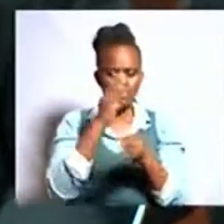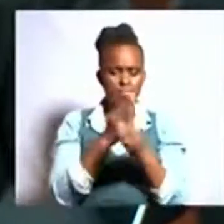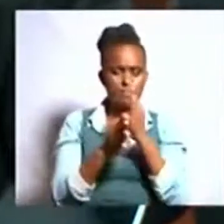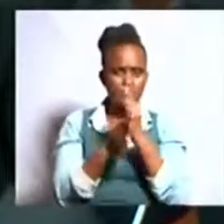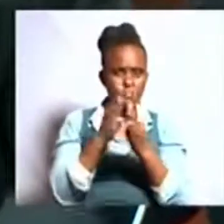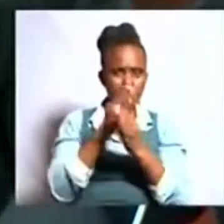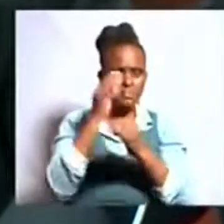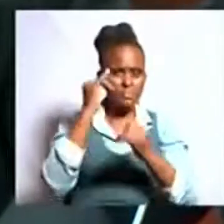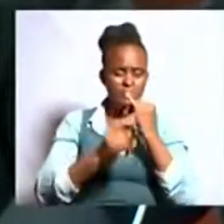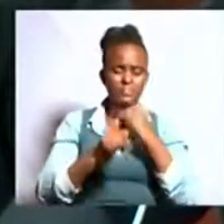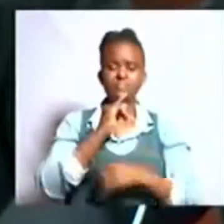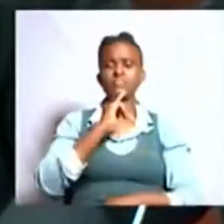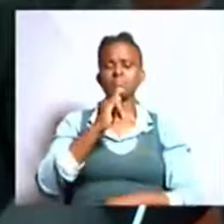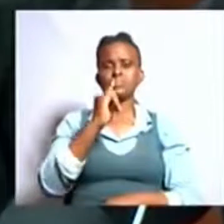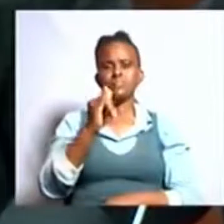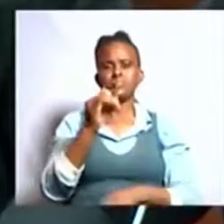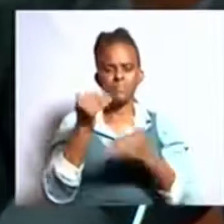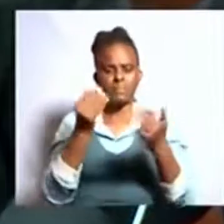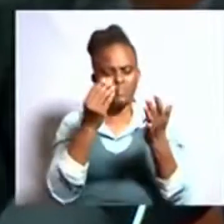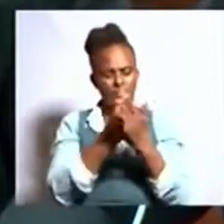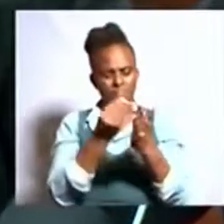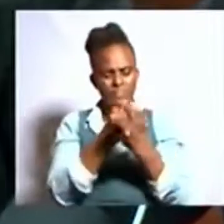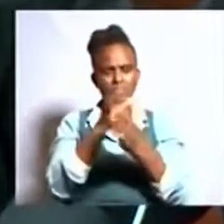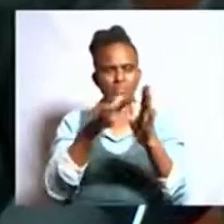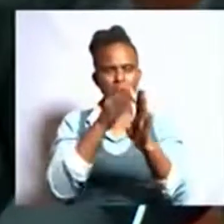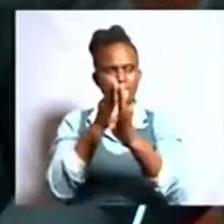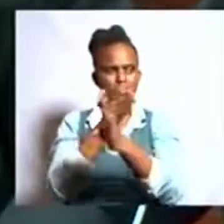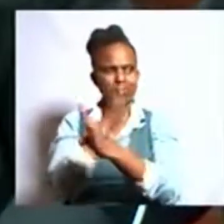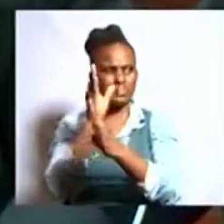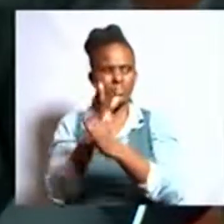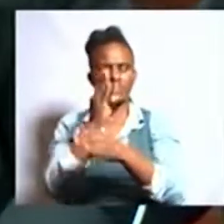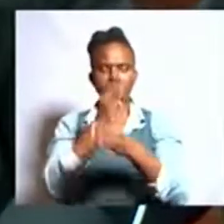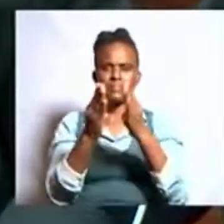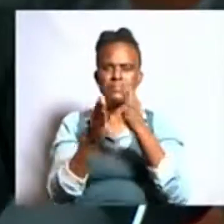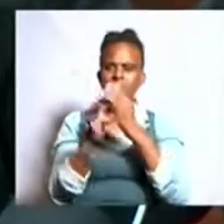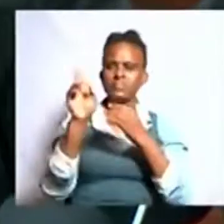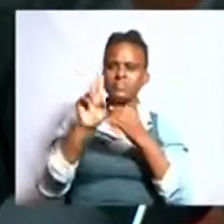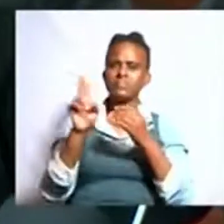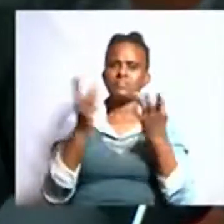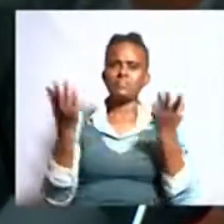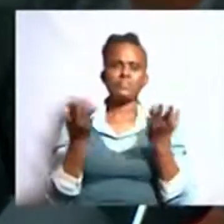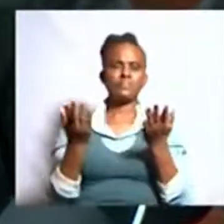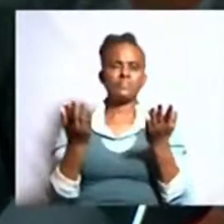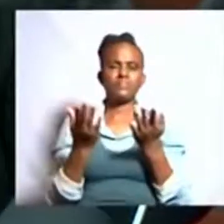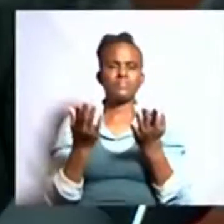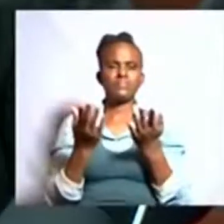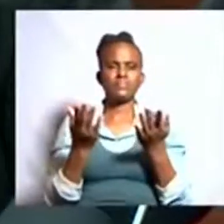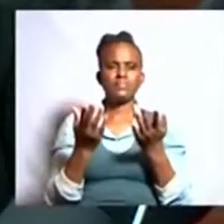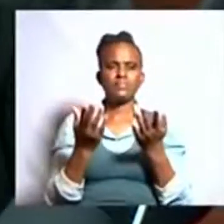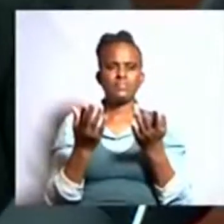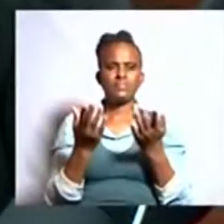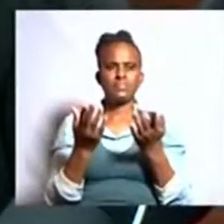not been completed, and so the funds related to those infrastructure were not spent.